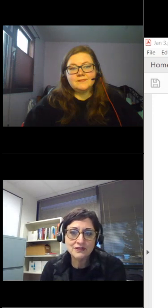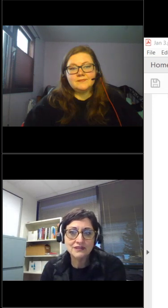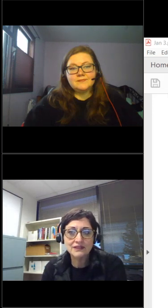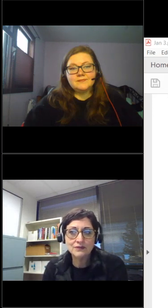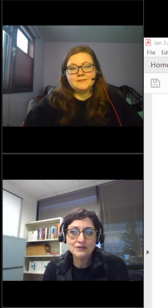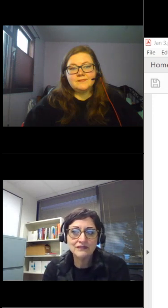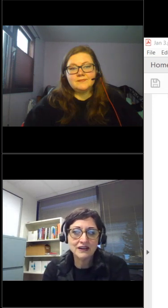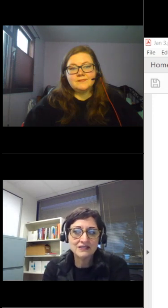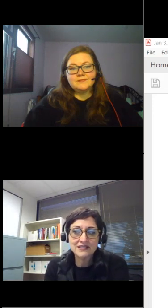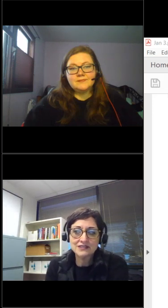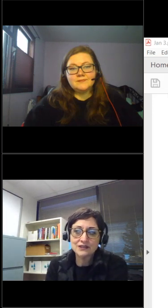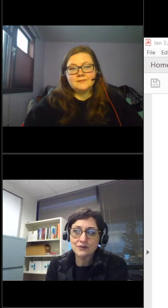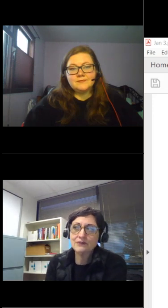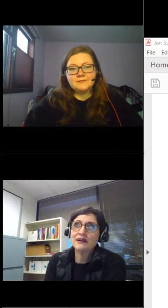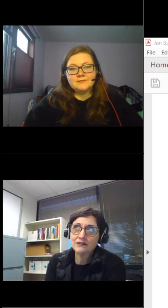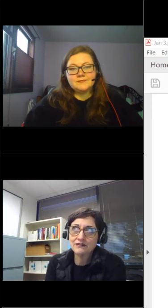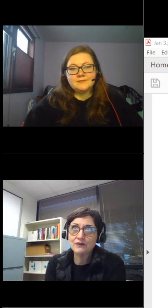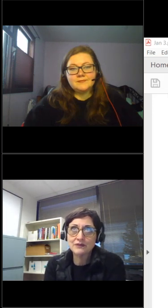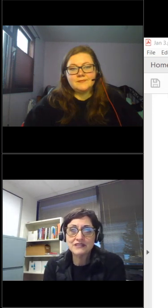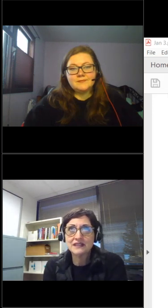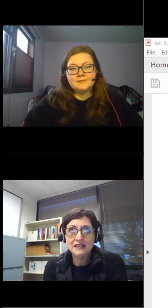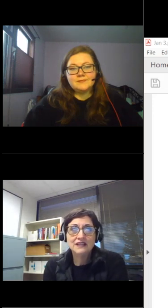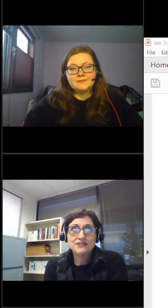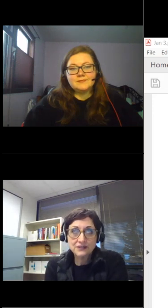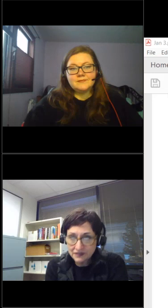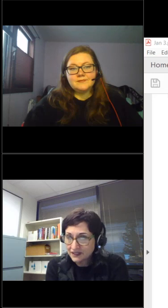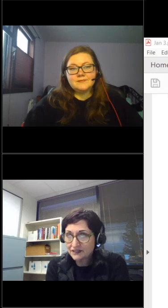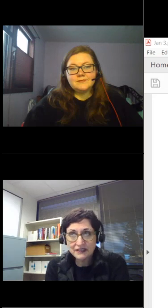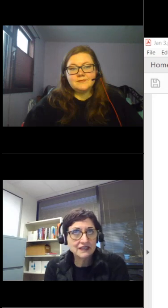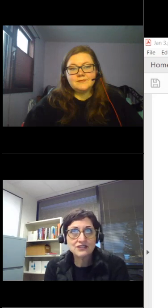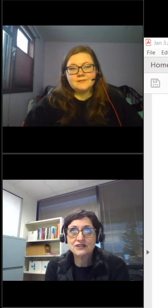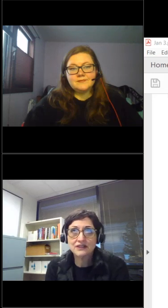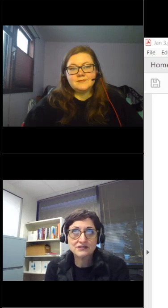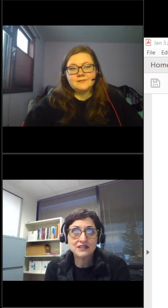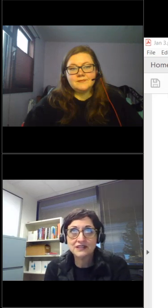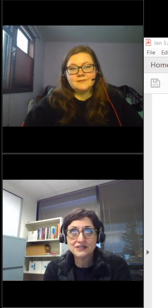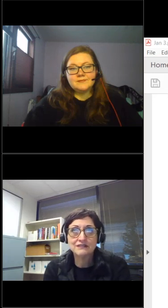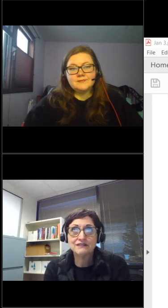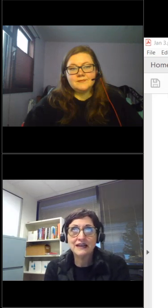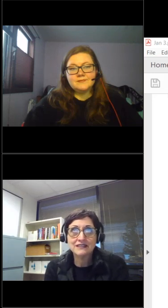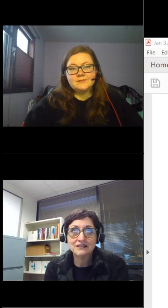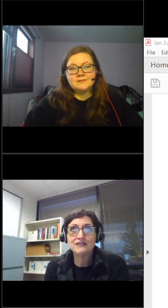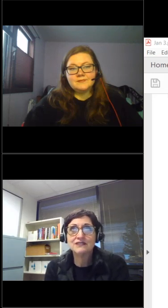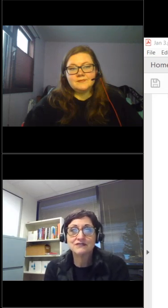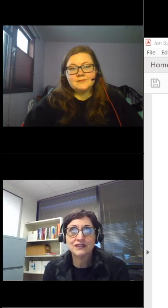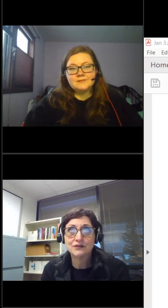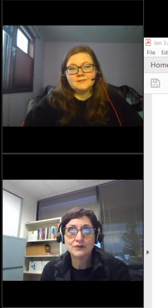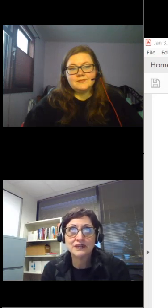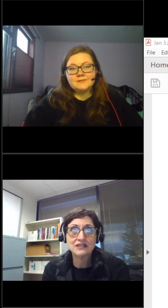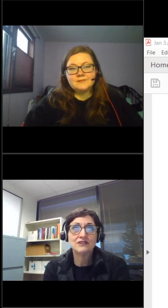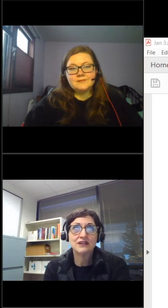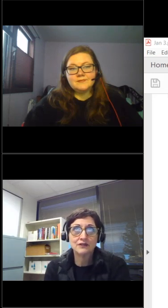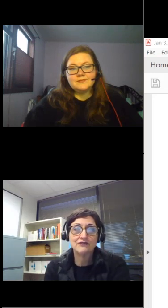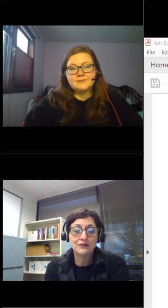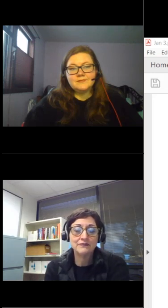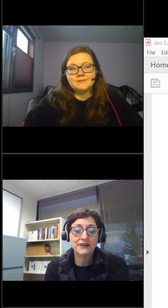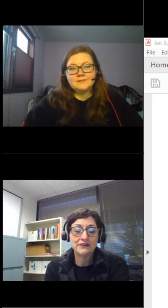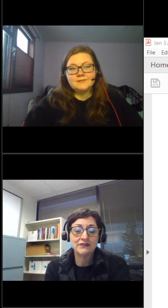you devise that's your record of your visit. Certainly in regulation, there's a list of activities of care coordination